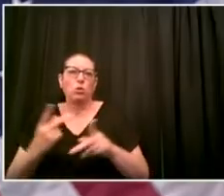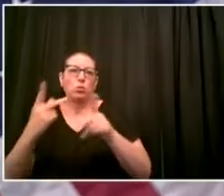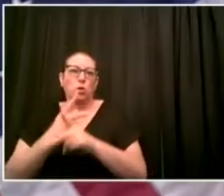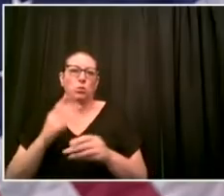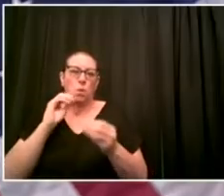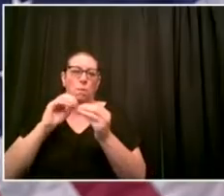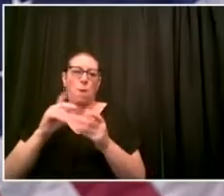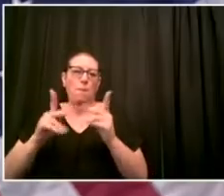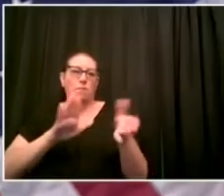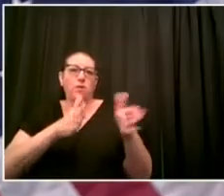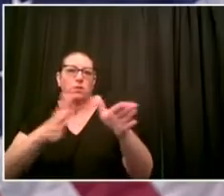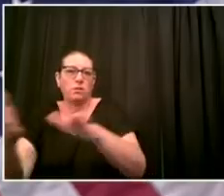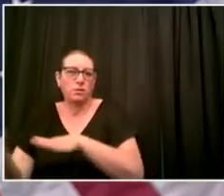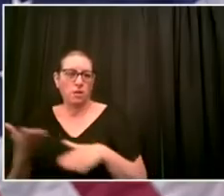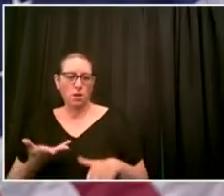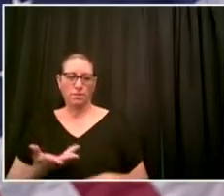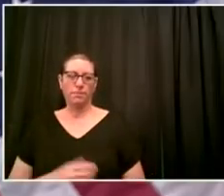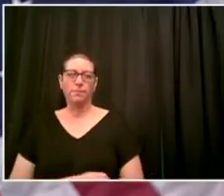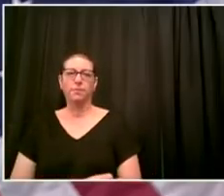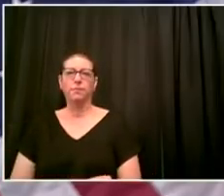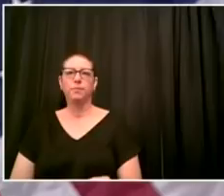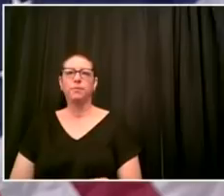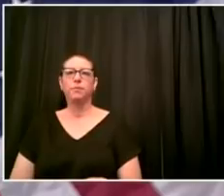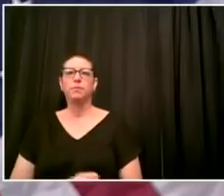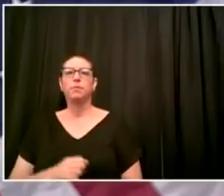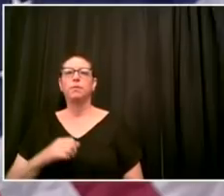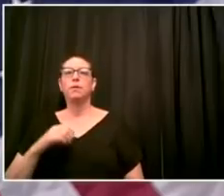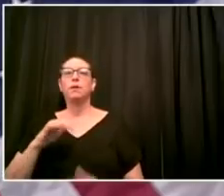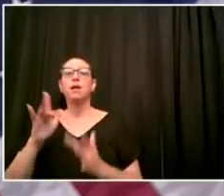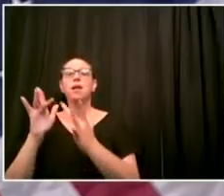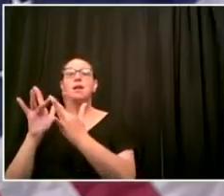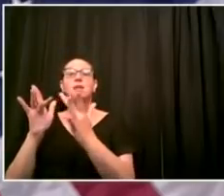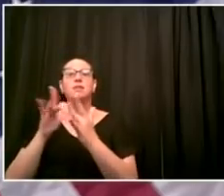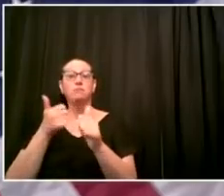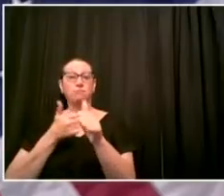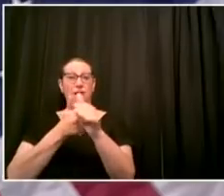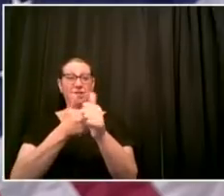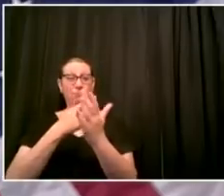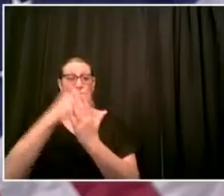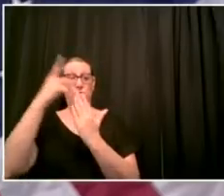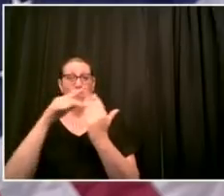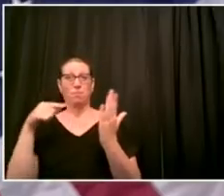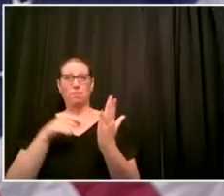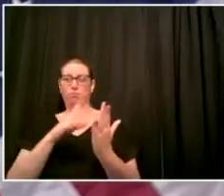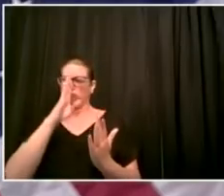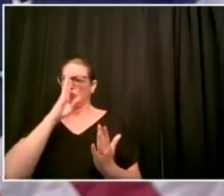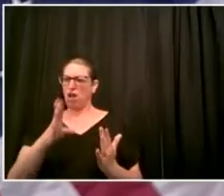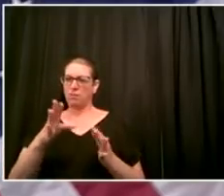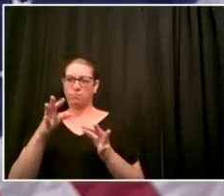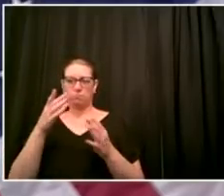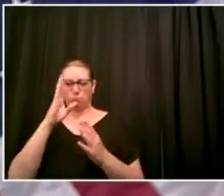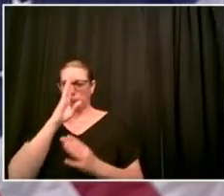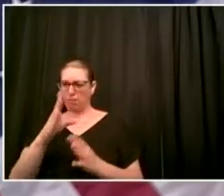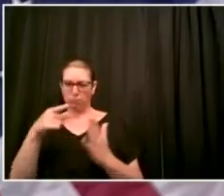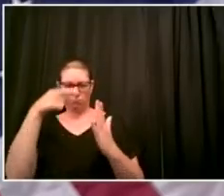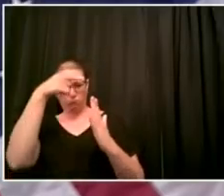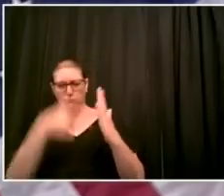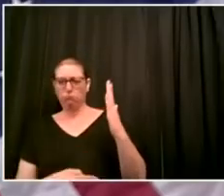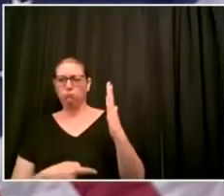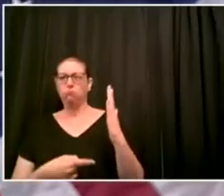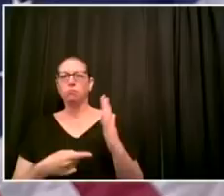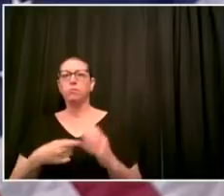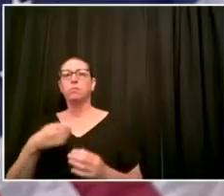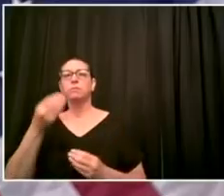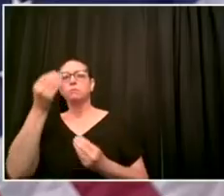it's pretty straightforward about who have you had close contact with just in the last few days. I think the vast majority of New Yorkers are going to be forthcoming